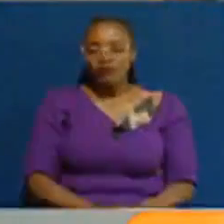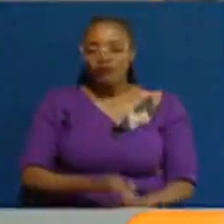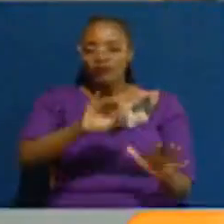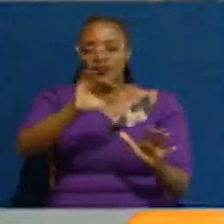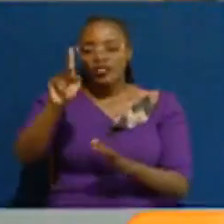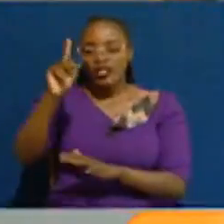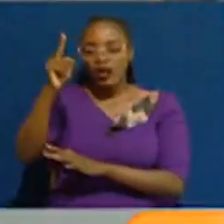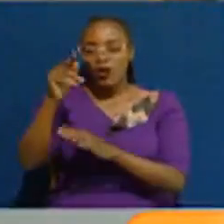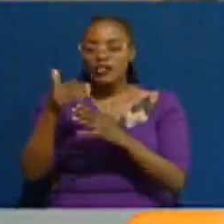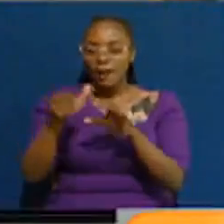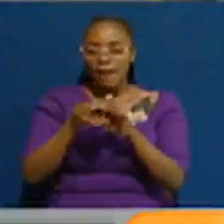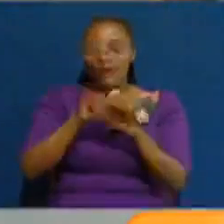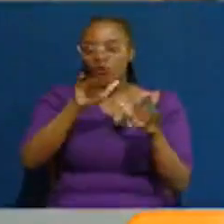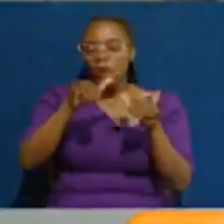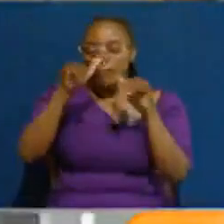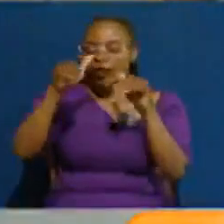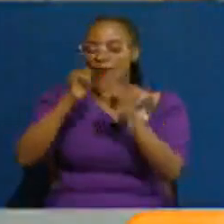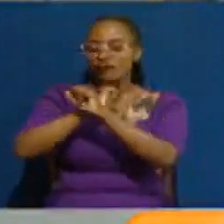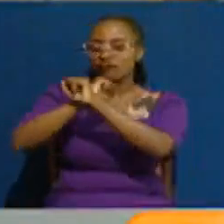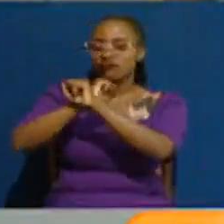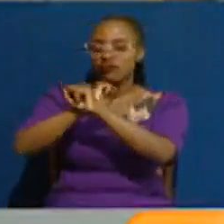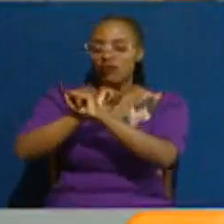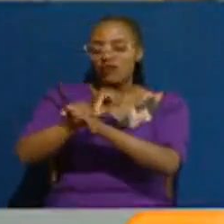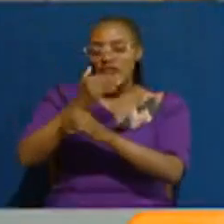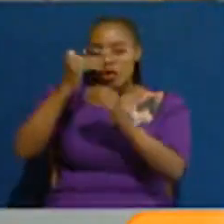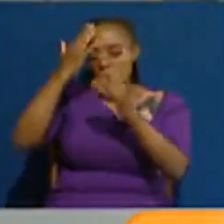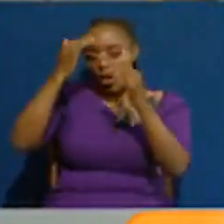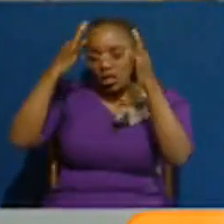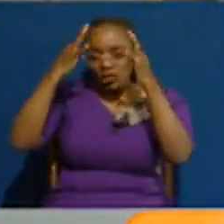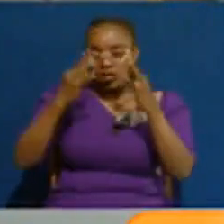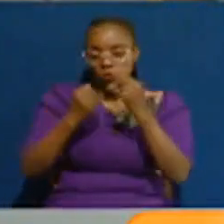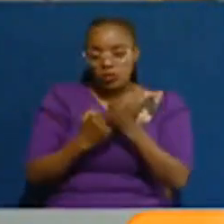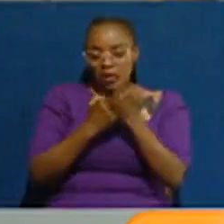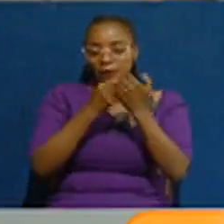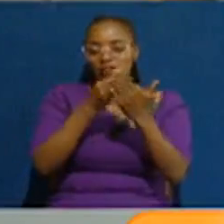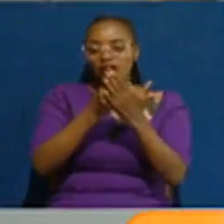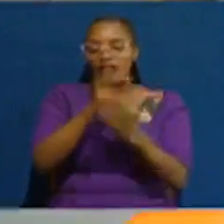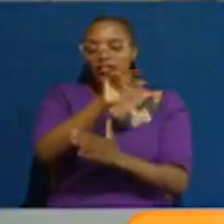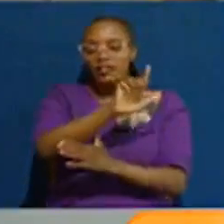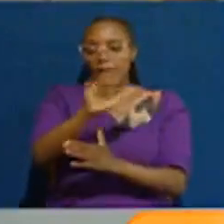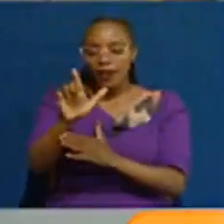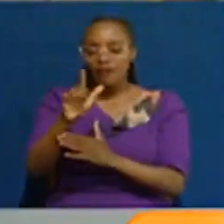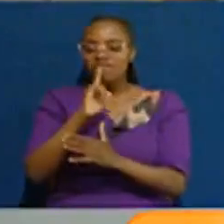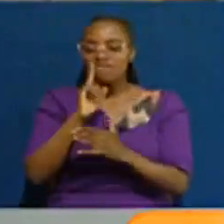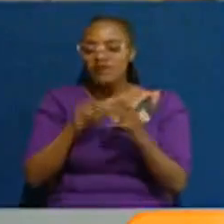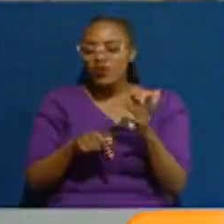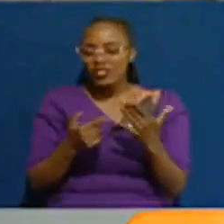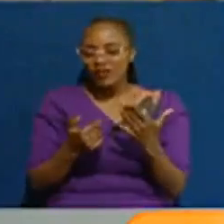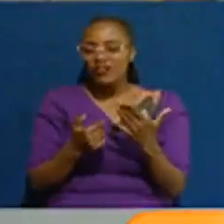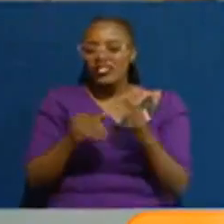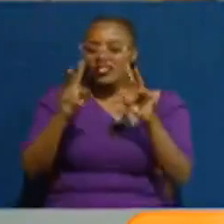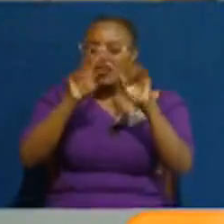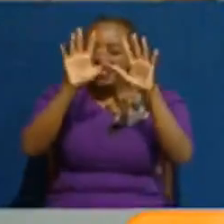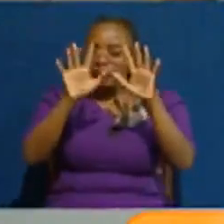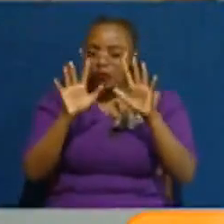Kenya Kwanza members of parliament have defended their stance on the finance bill 2024, arguing that it is crucial for